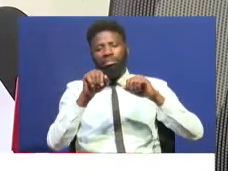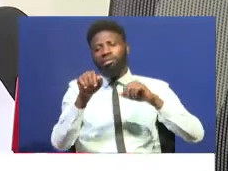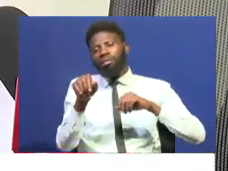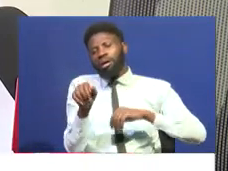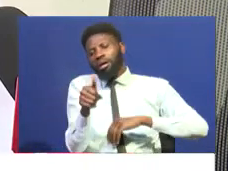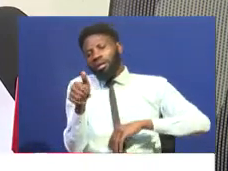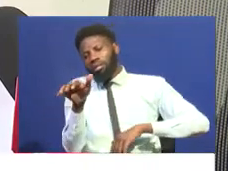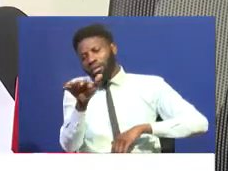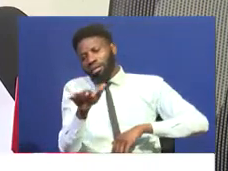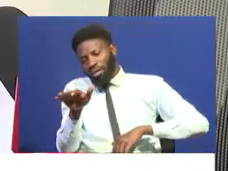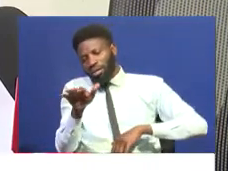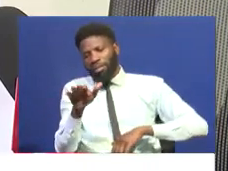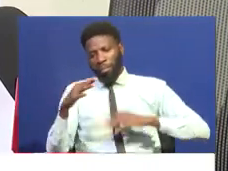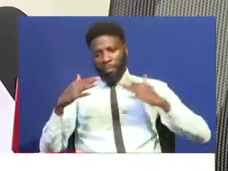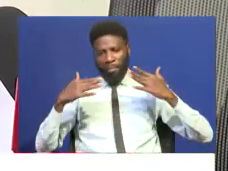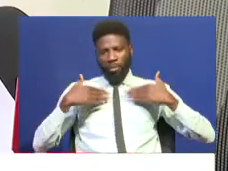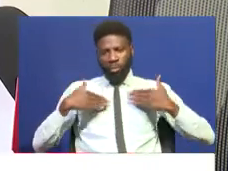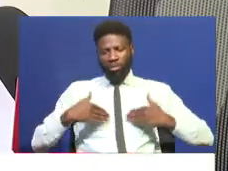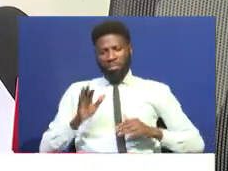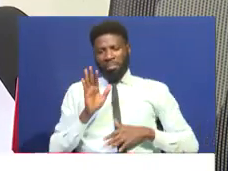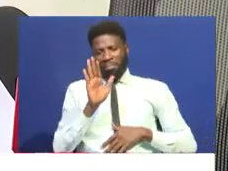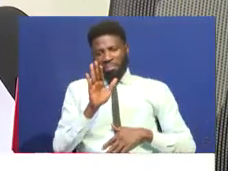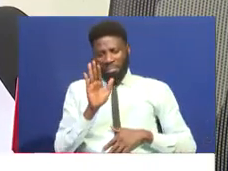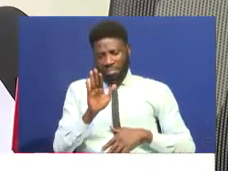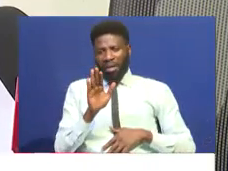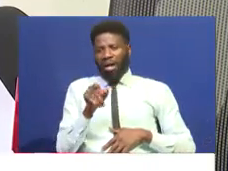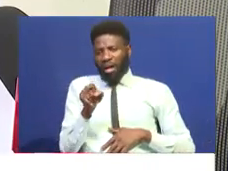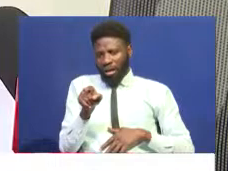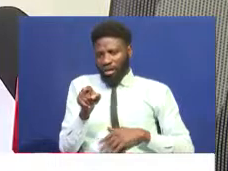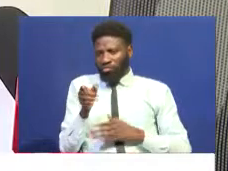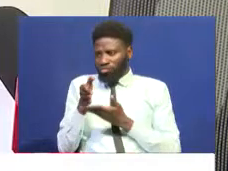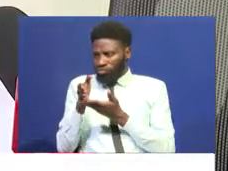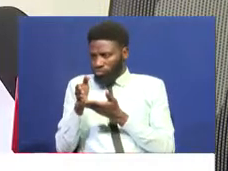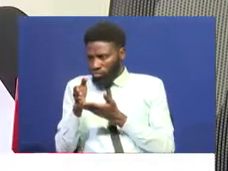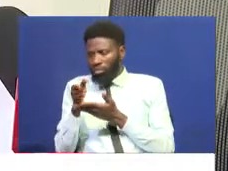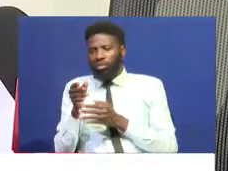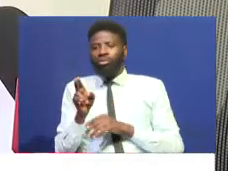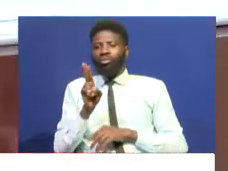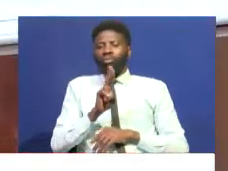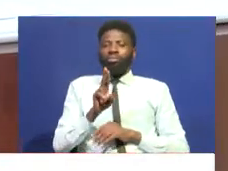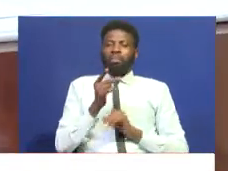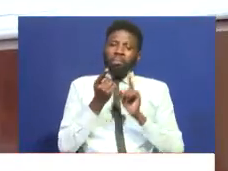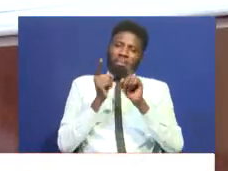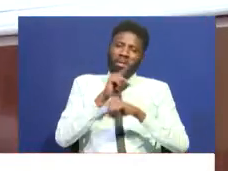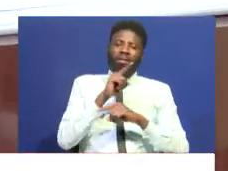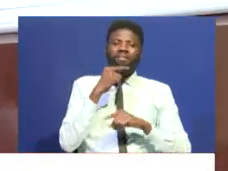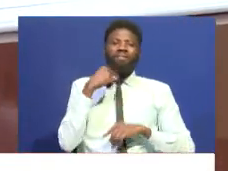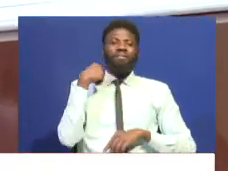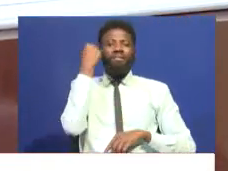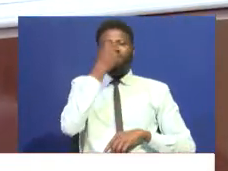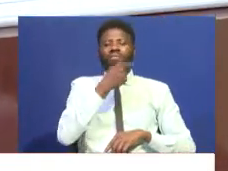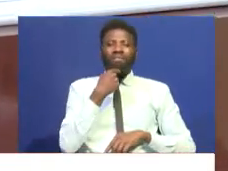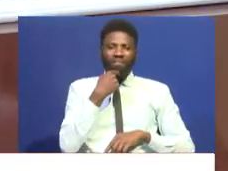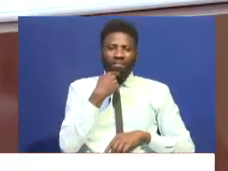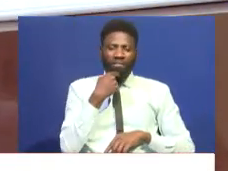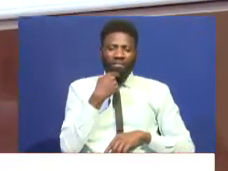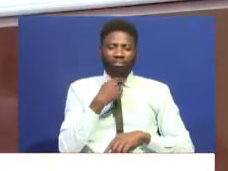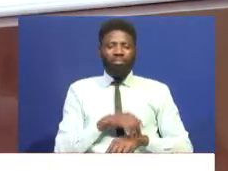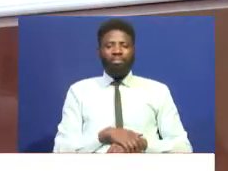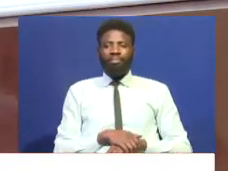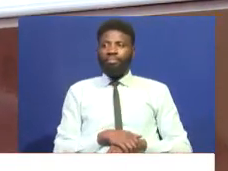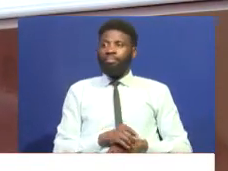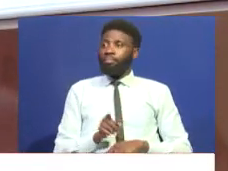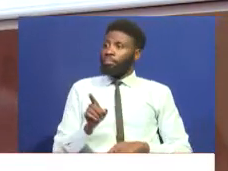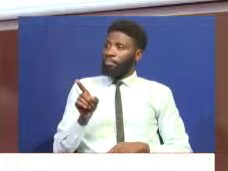tissues from other parts of his body to use them to reconstruct the missing parts of his face. And that planning for this groundbreaking surgery